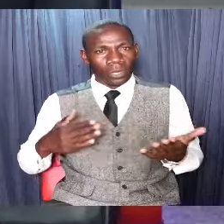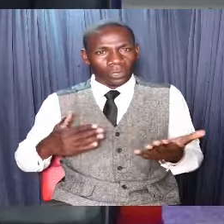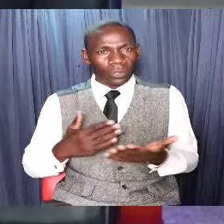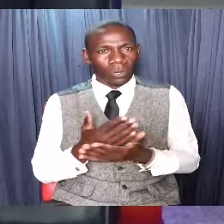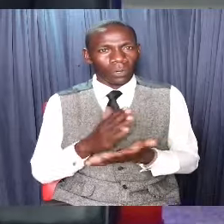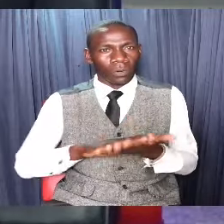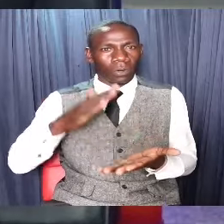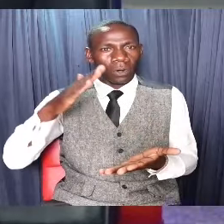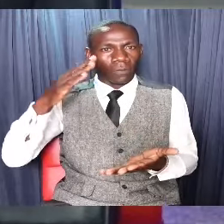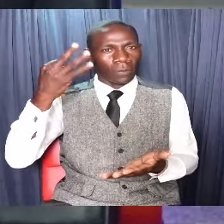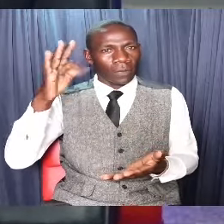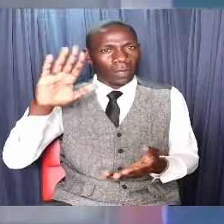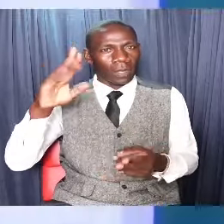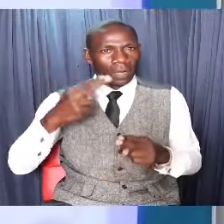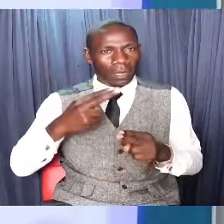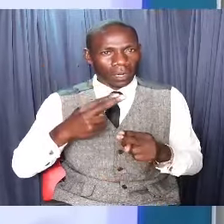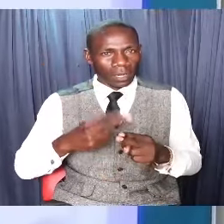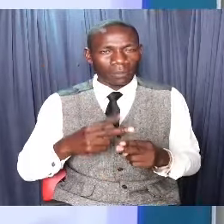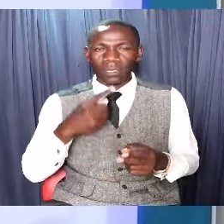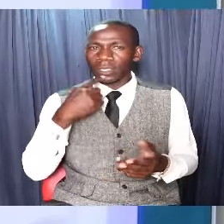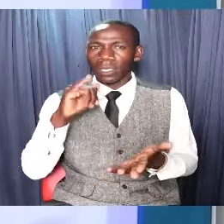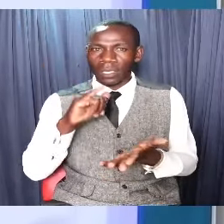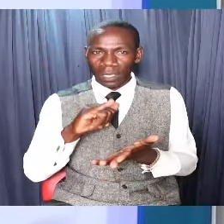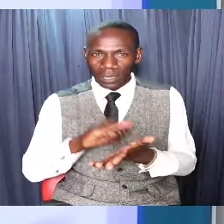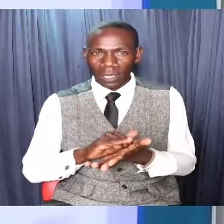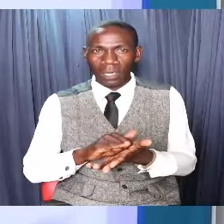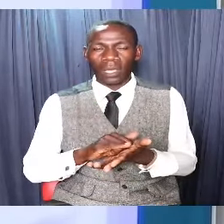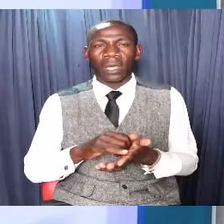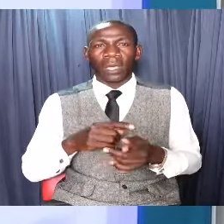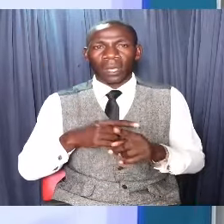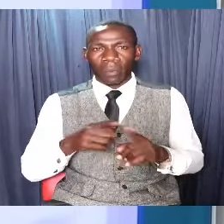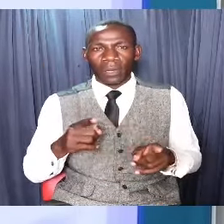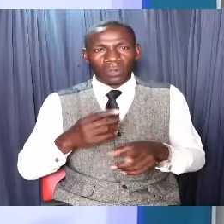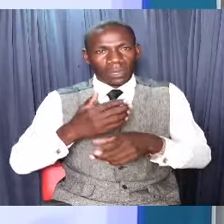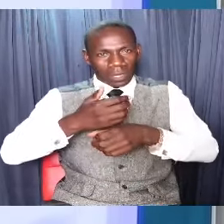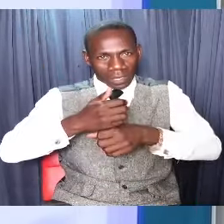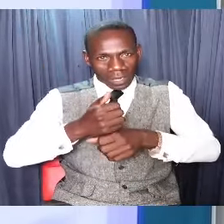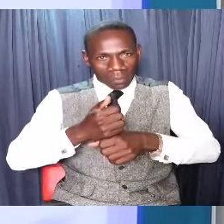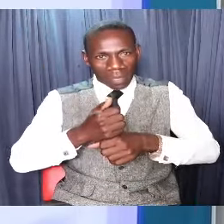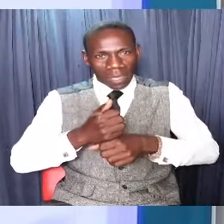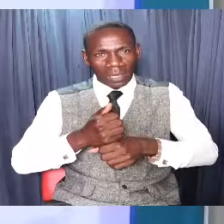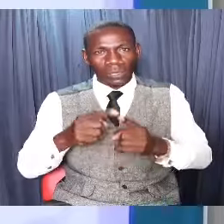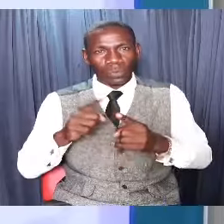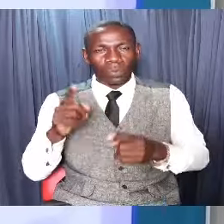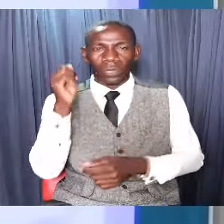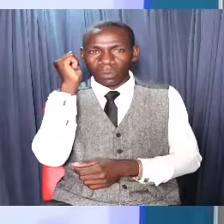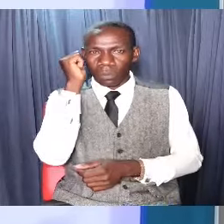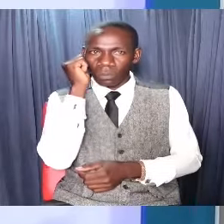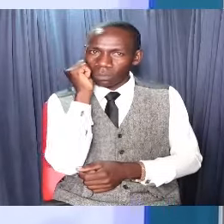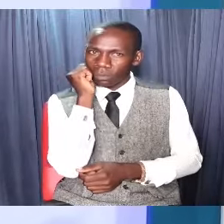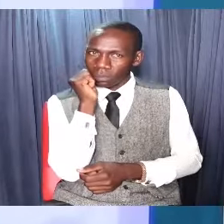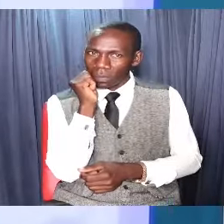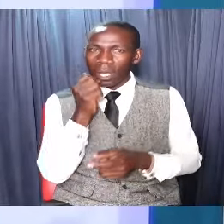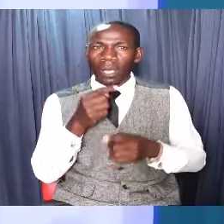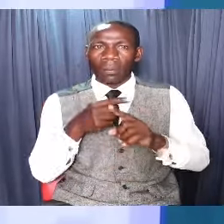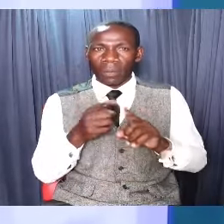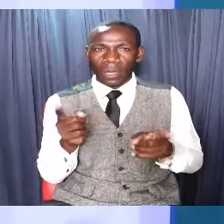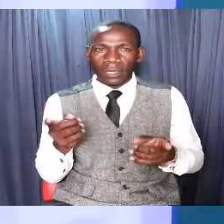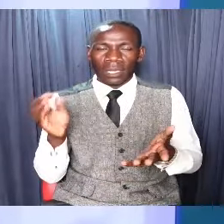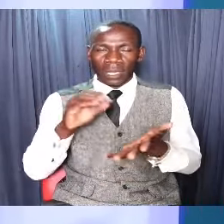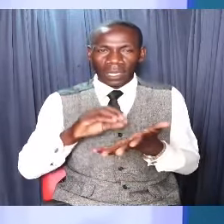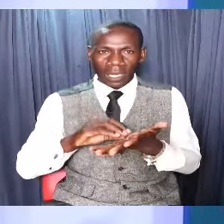jina lake. For the glory of his name. Lakini anasema ata kuhuzunisha, ata huzunisha. But he says he'll grieve you. Lakini anasema